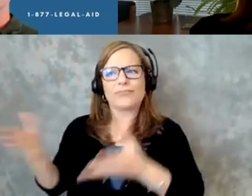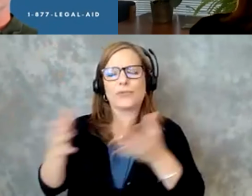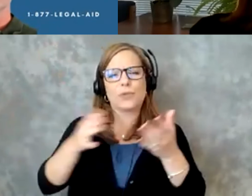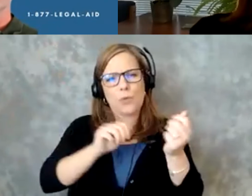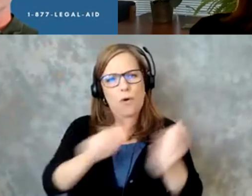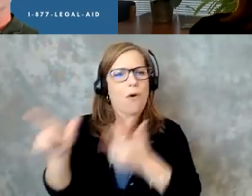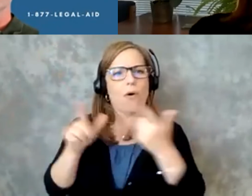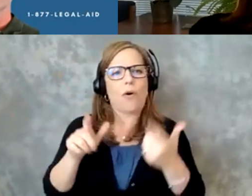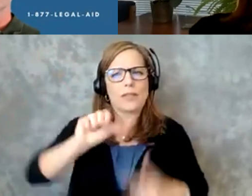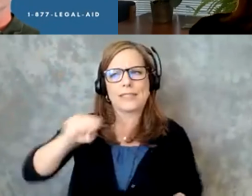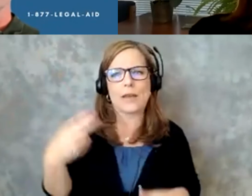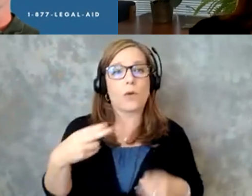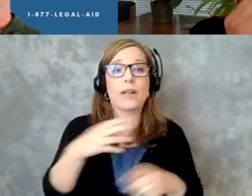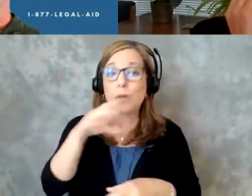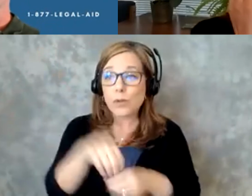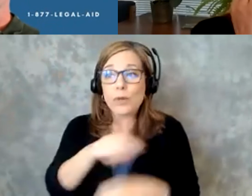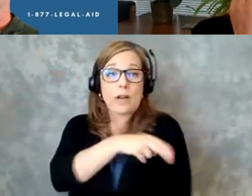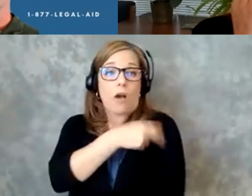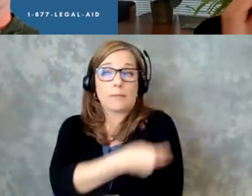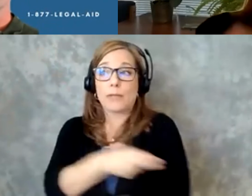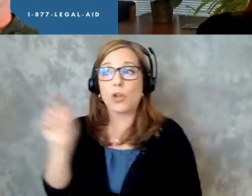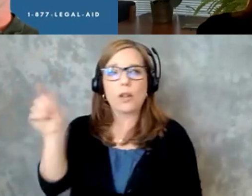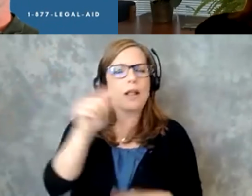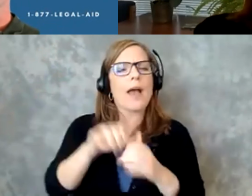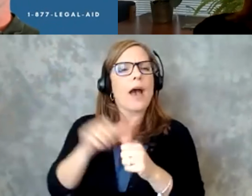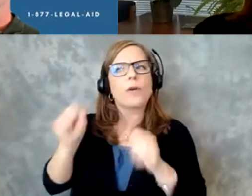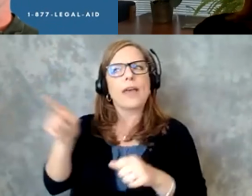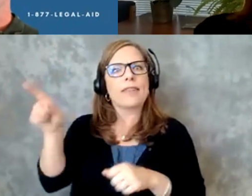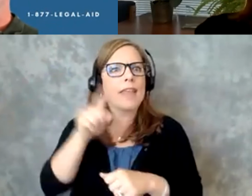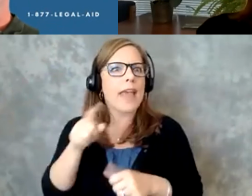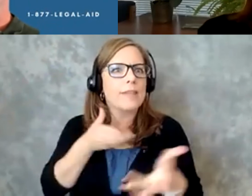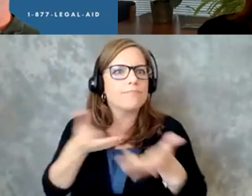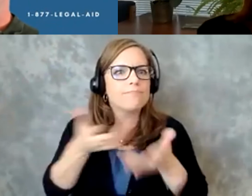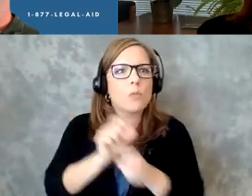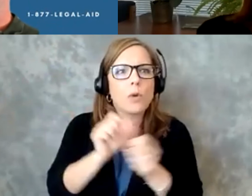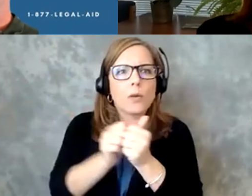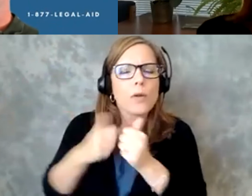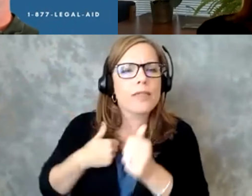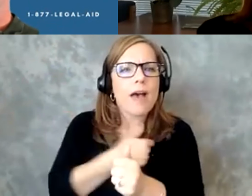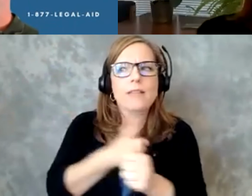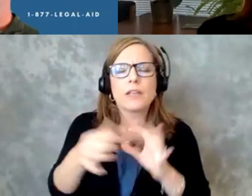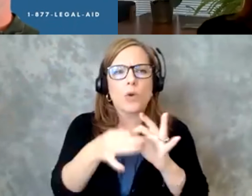stakeholders, including hospitals. How can they refer? How can they coordinate with us?